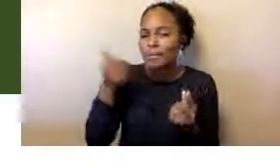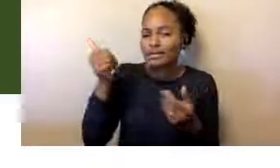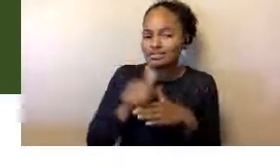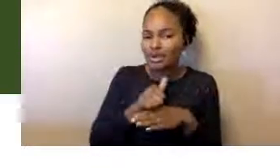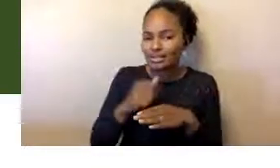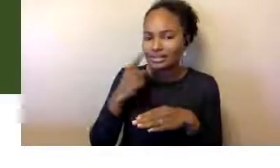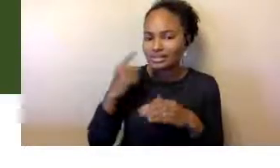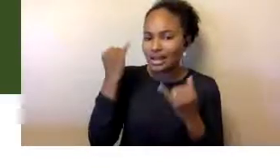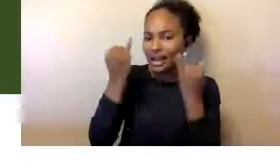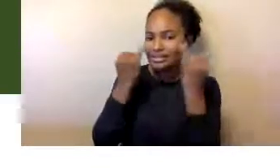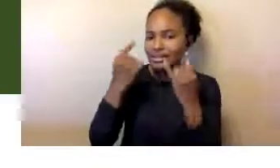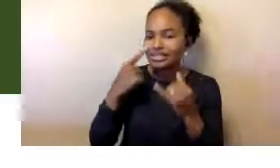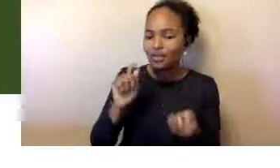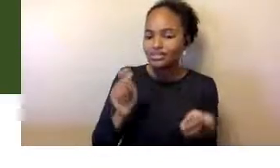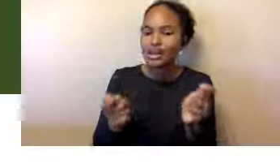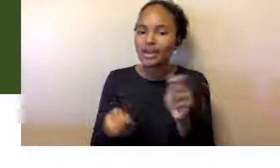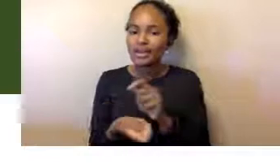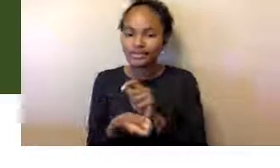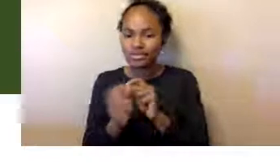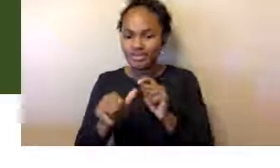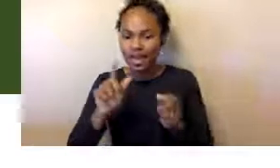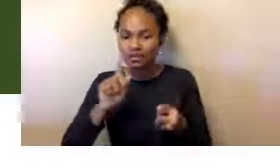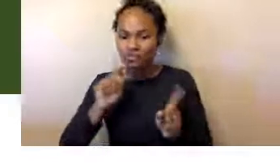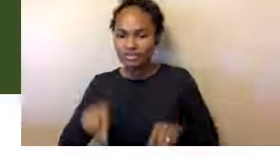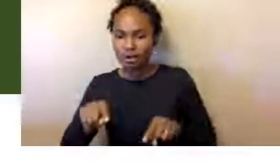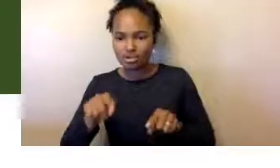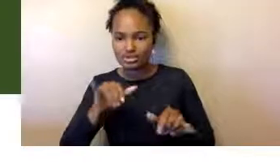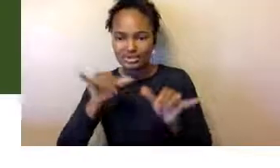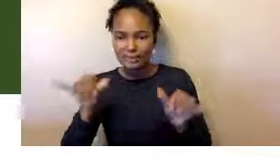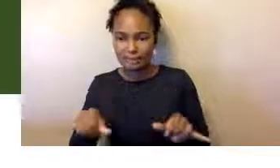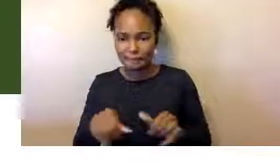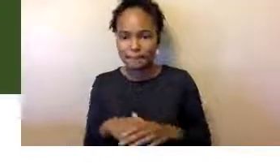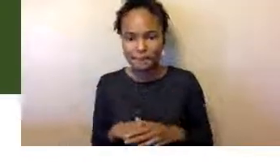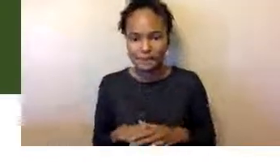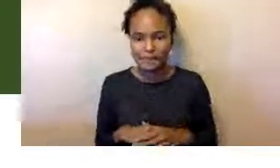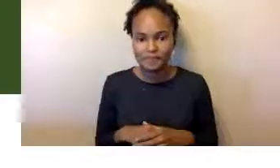for reforming the crisis response system.